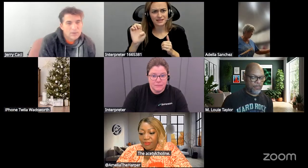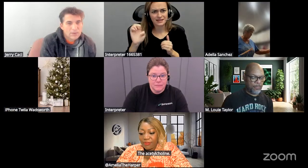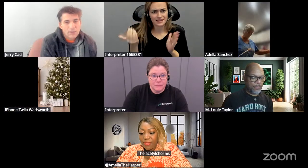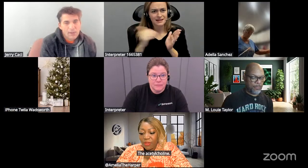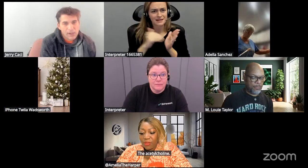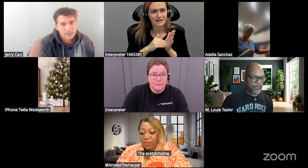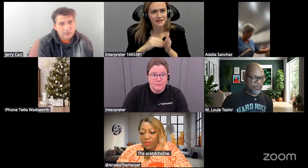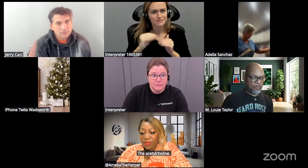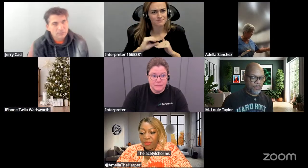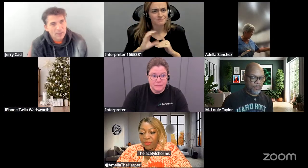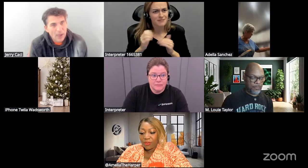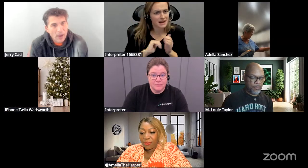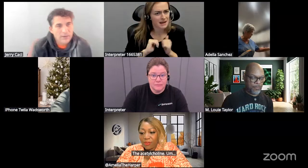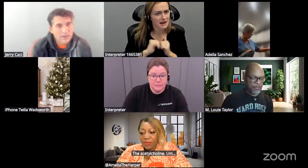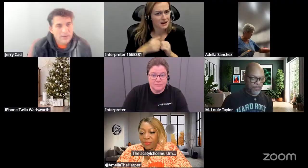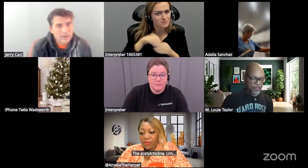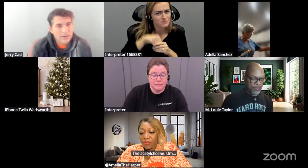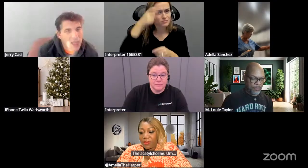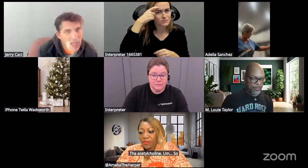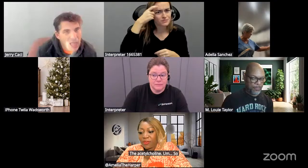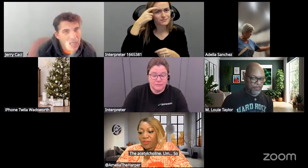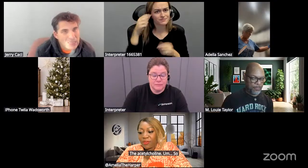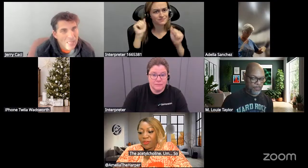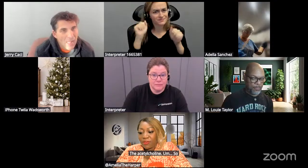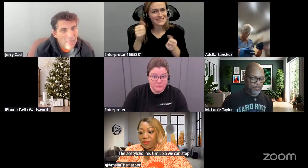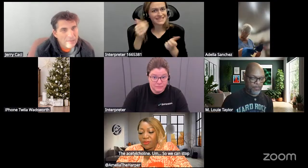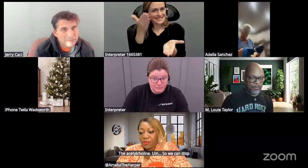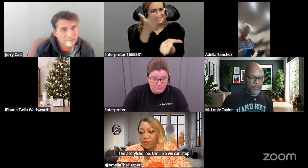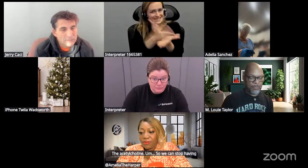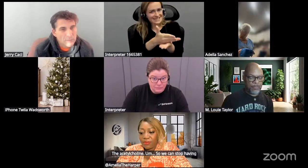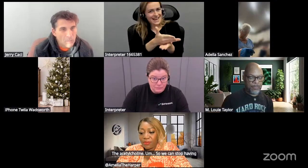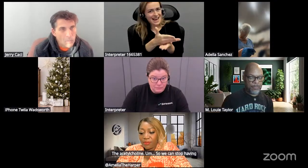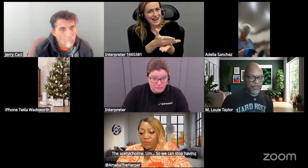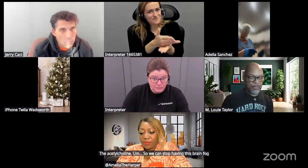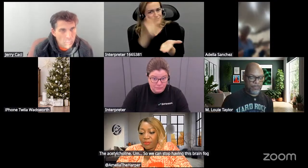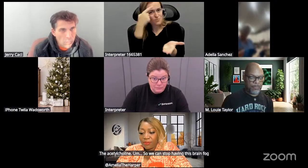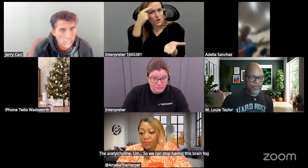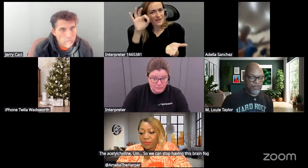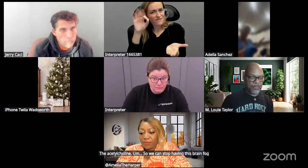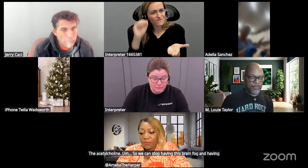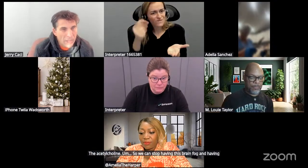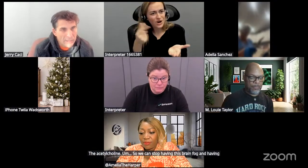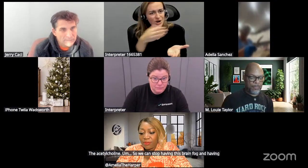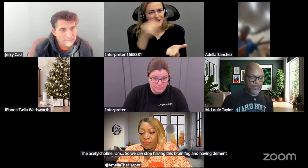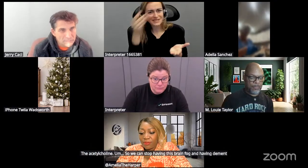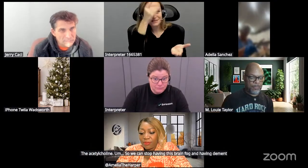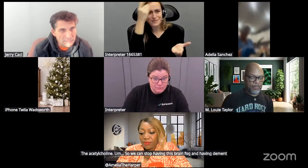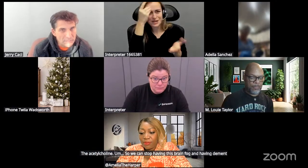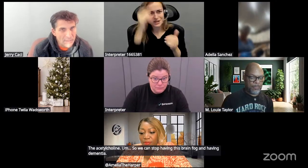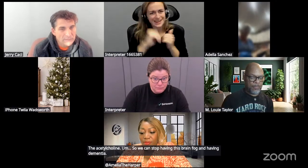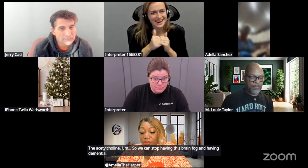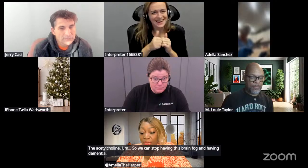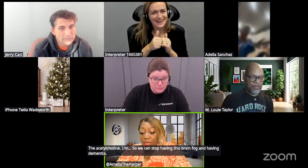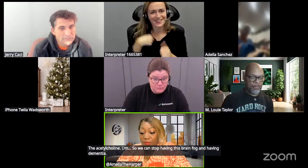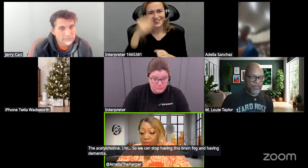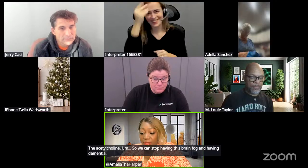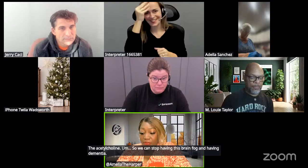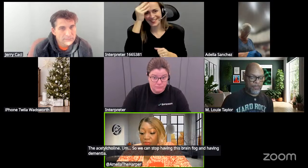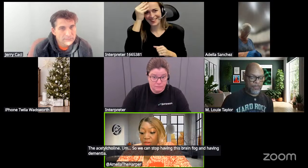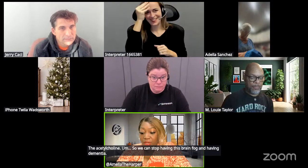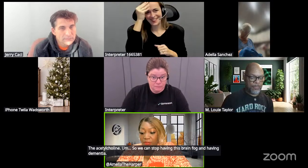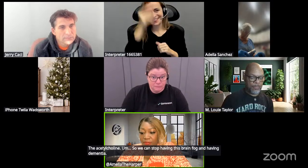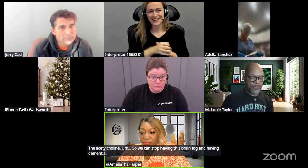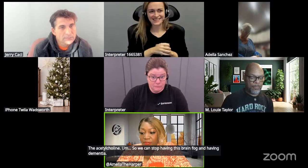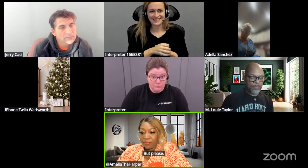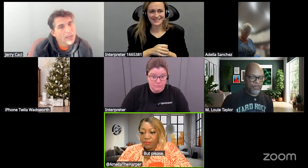um, so we can stop having this brain fog and having dementia? I But tell see, you, I